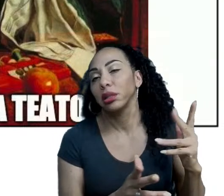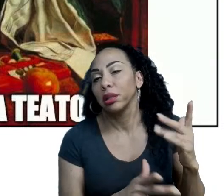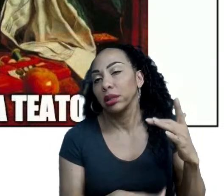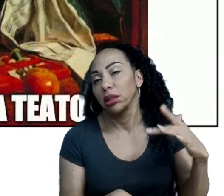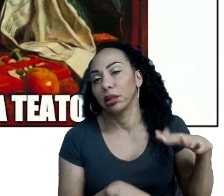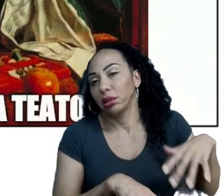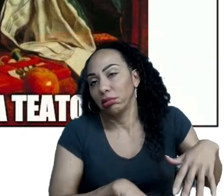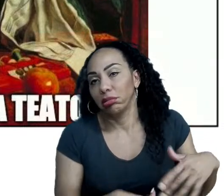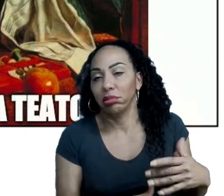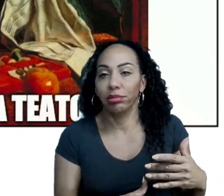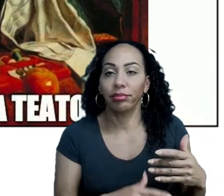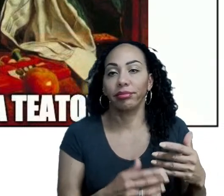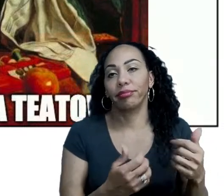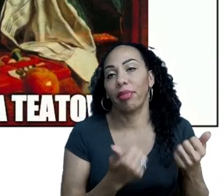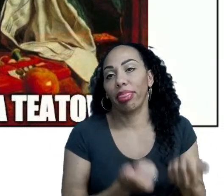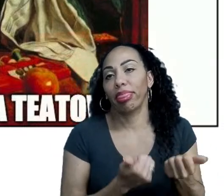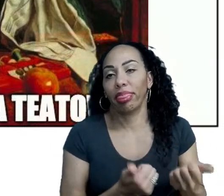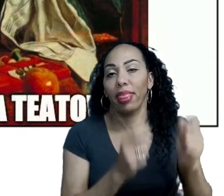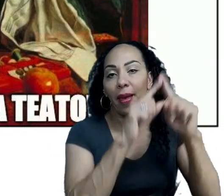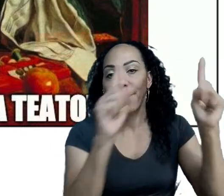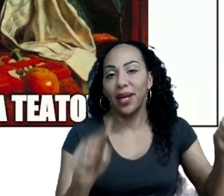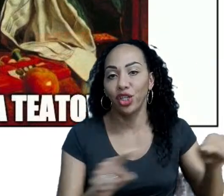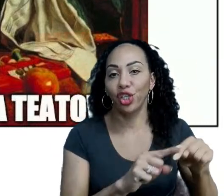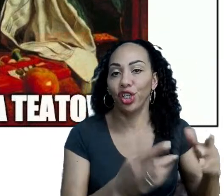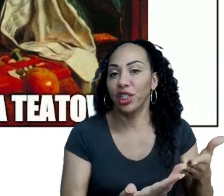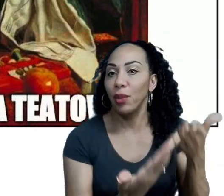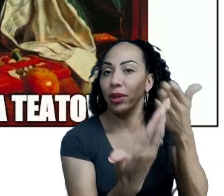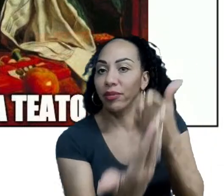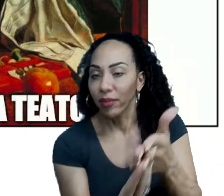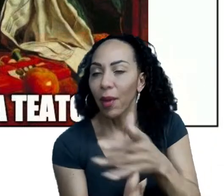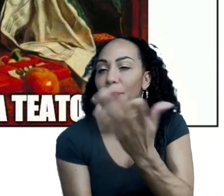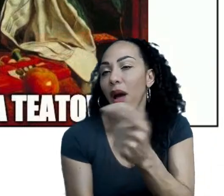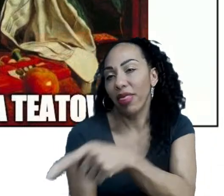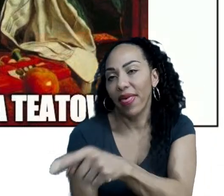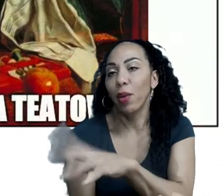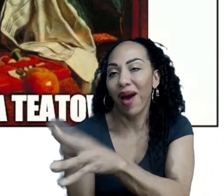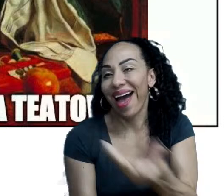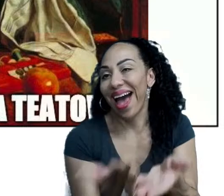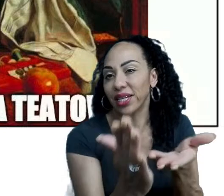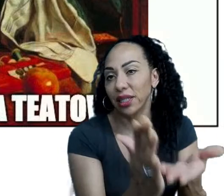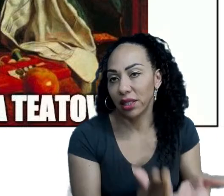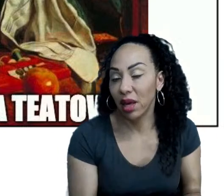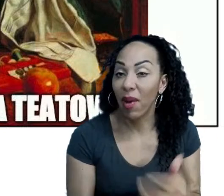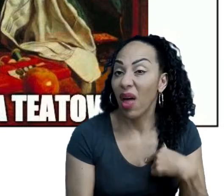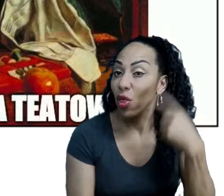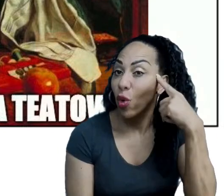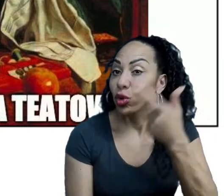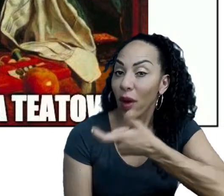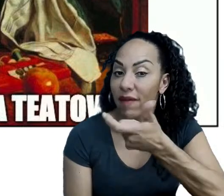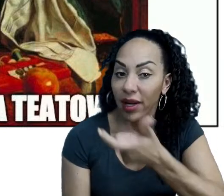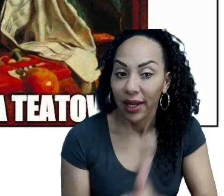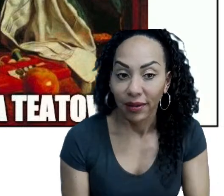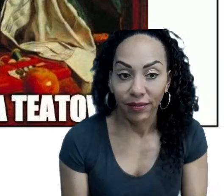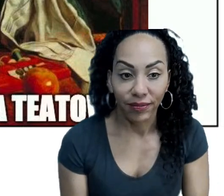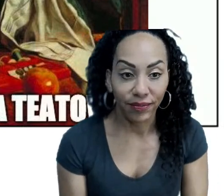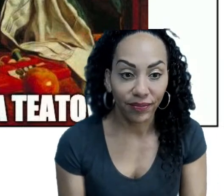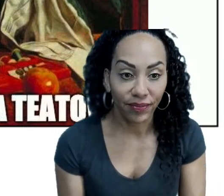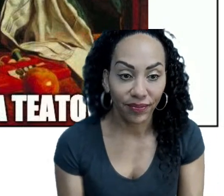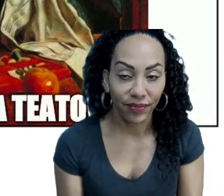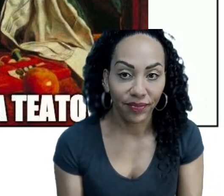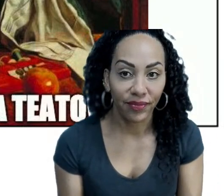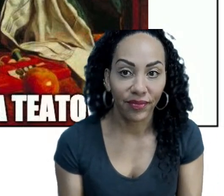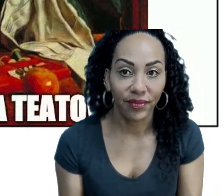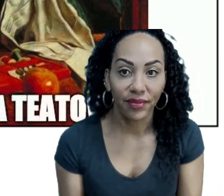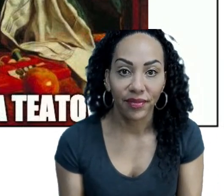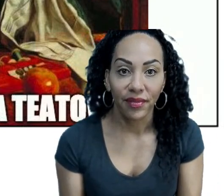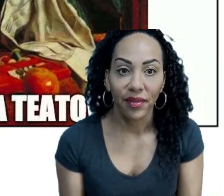just include this slide because I just think it's funny. But we did a lot of this too. We did a lot of turning Tate, like proper and sort of